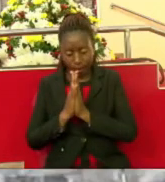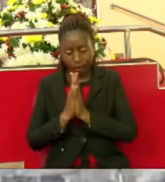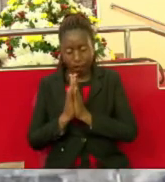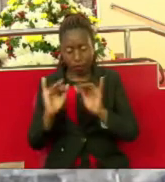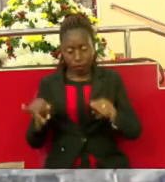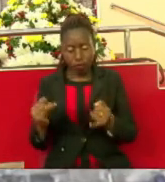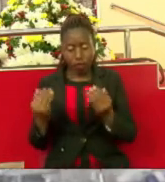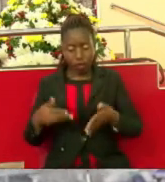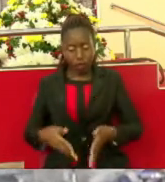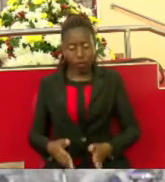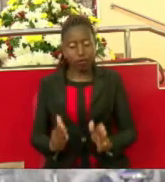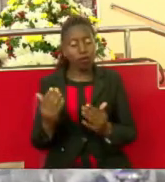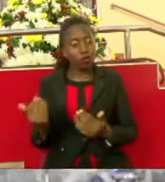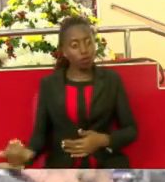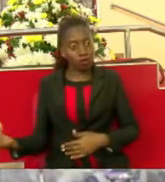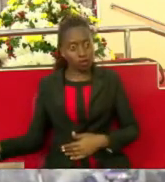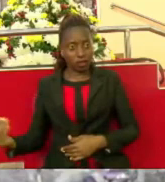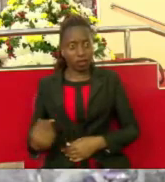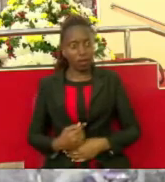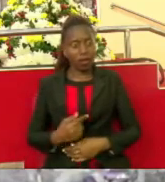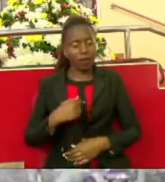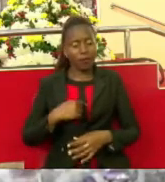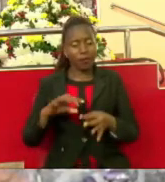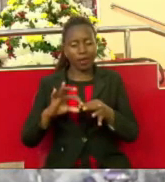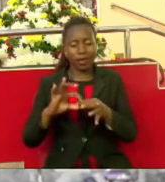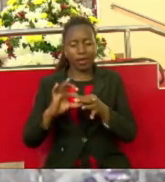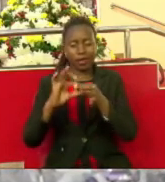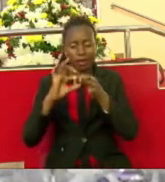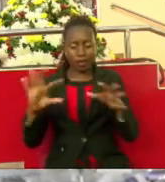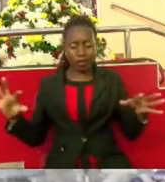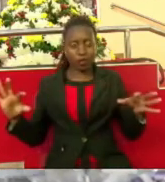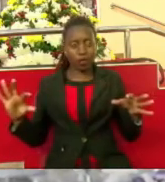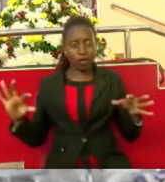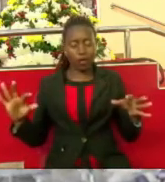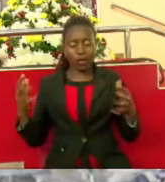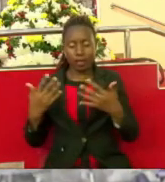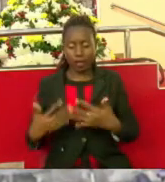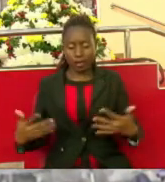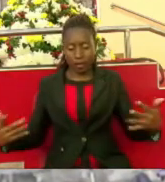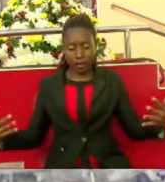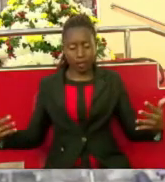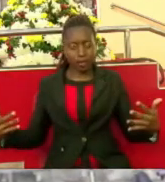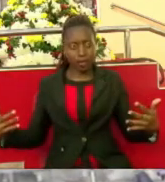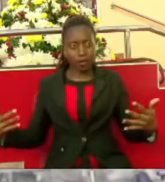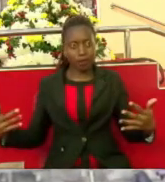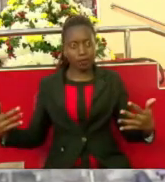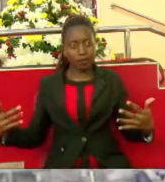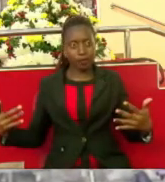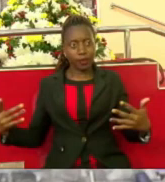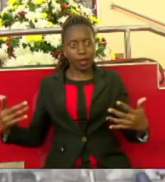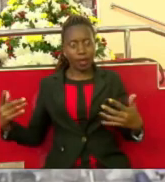that I want to disconnect anything from the past, from the parents, both sides, and anything from their genealogy that may follow those children.